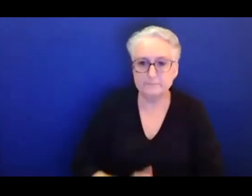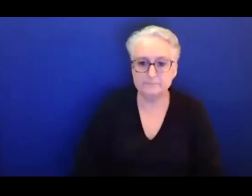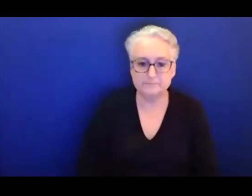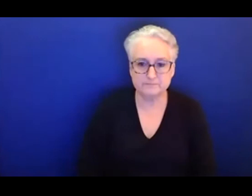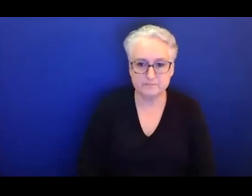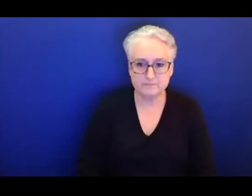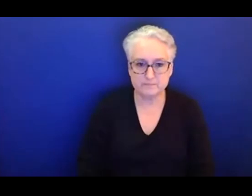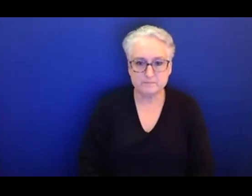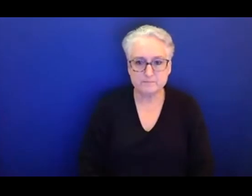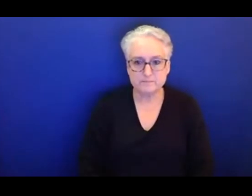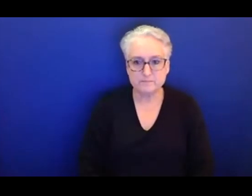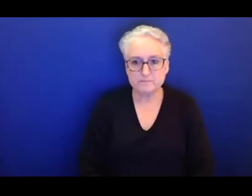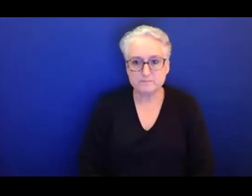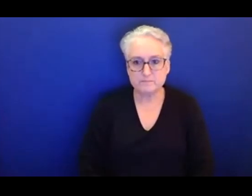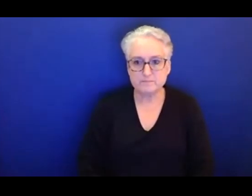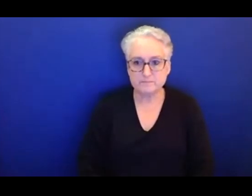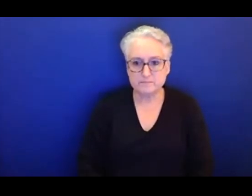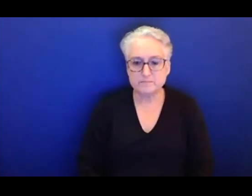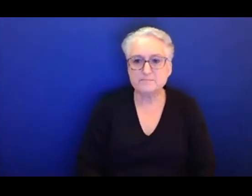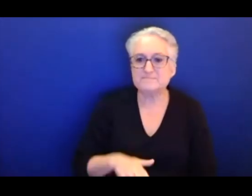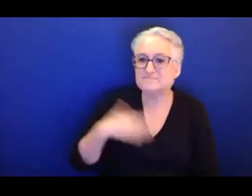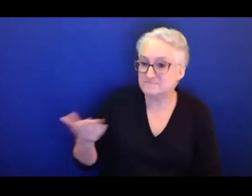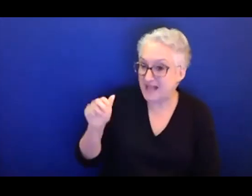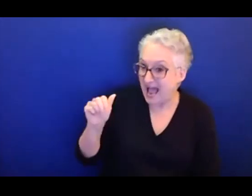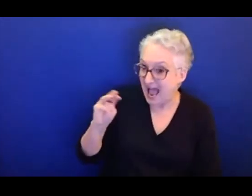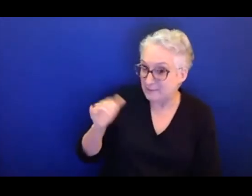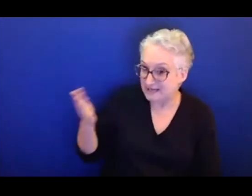Amy is our CDBG coordinator, and she's going to tell you how you can participate.